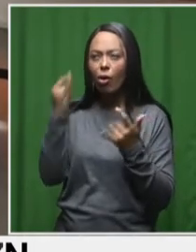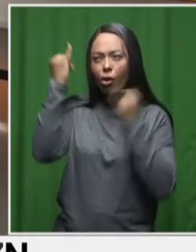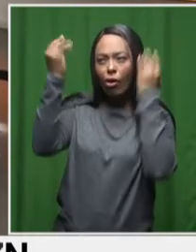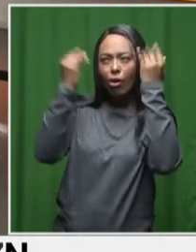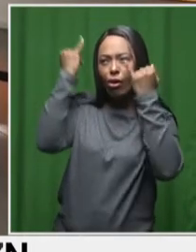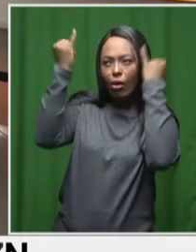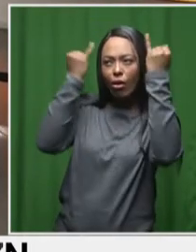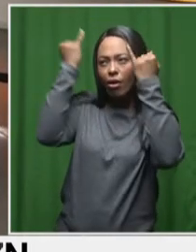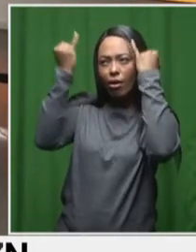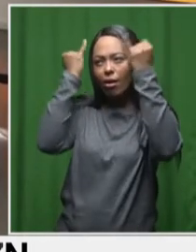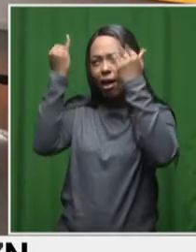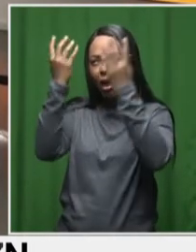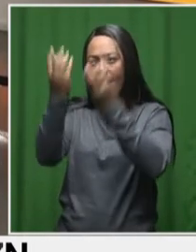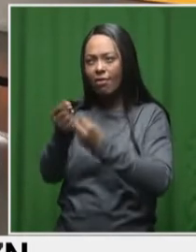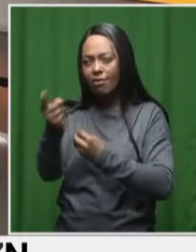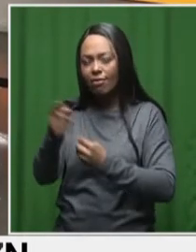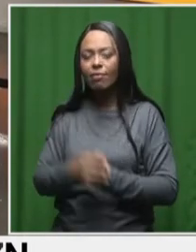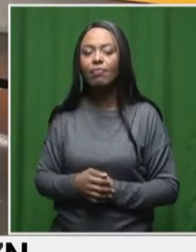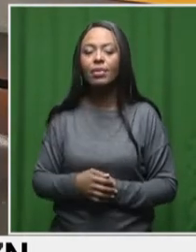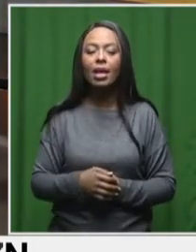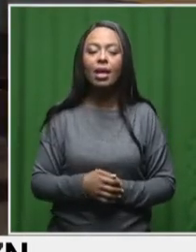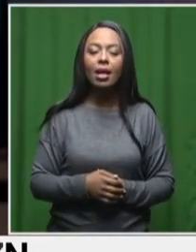your head? The minute